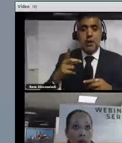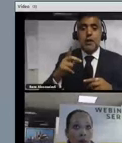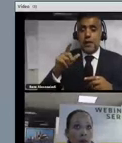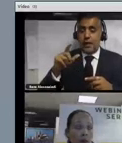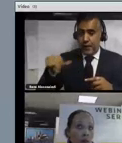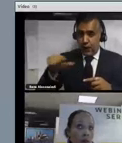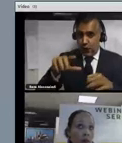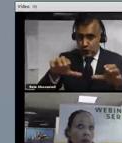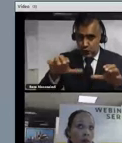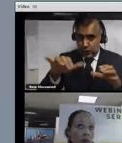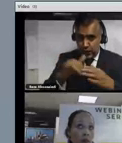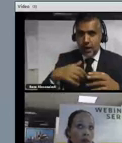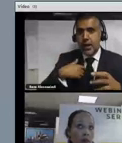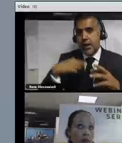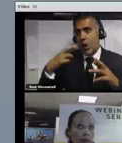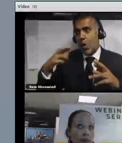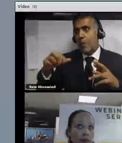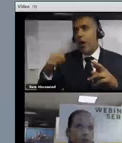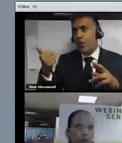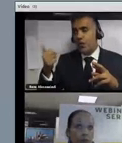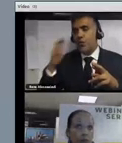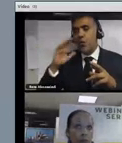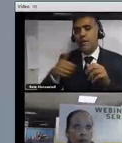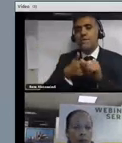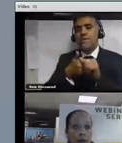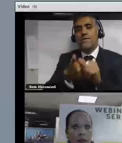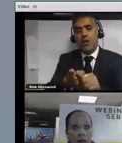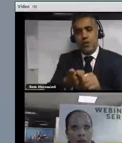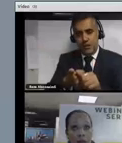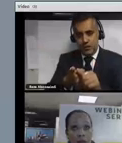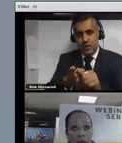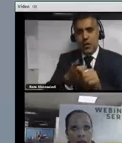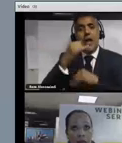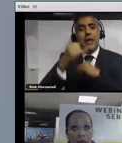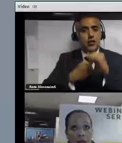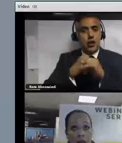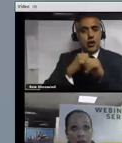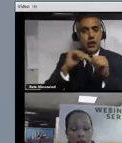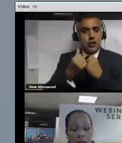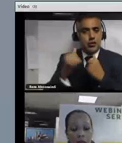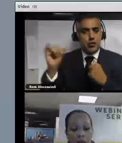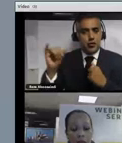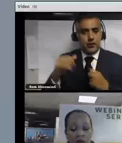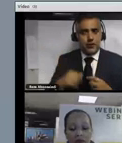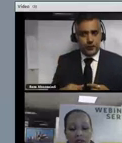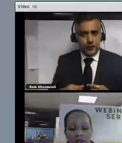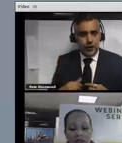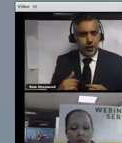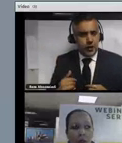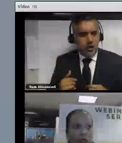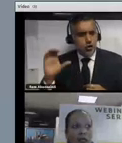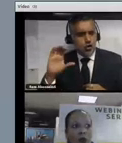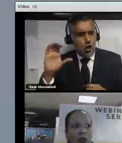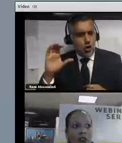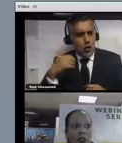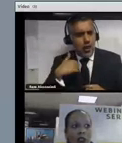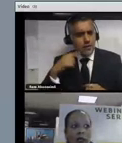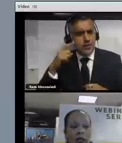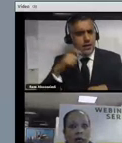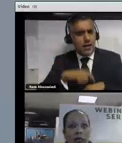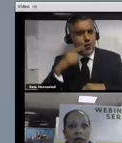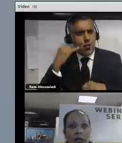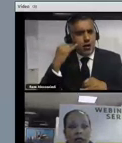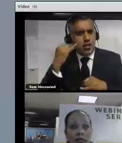hope that other bilaterals will follow suit, and international agencies. We have time for one last question,